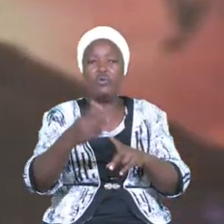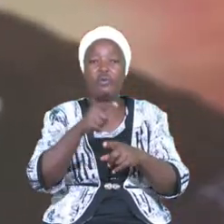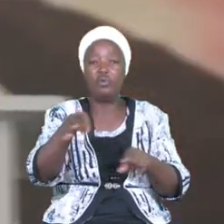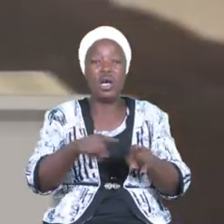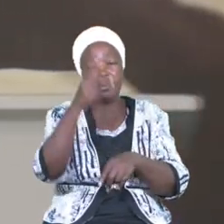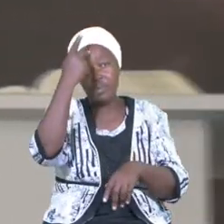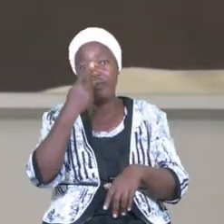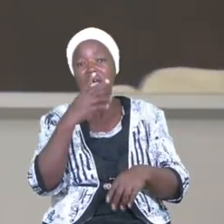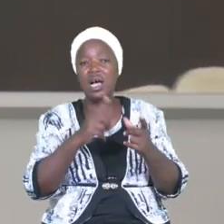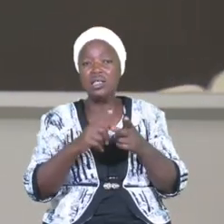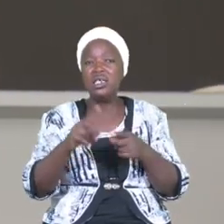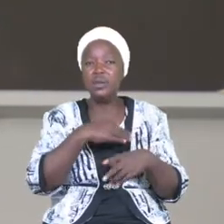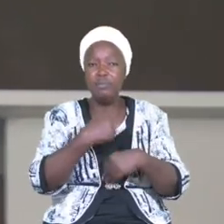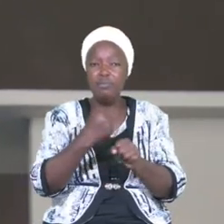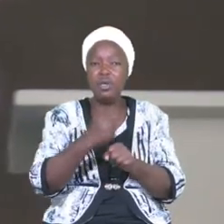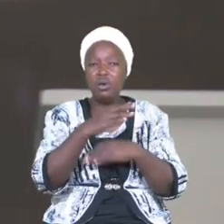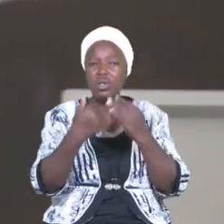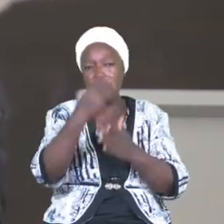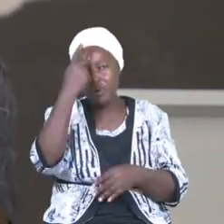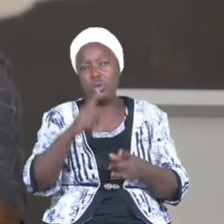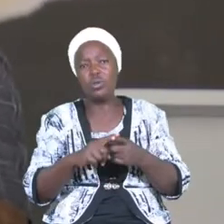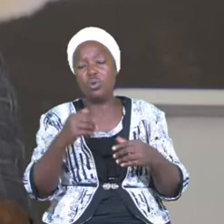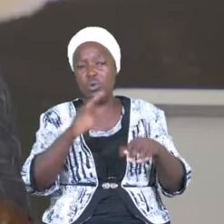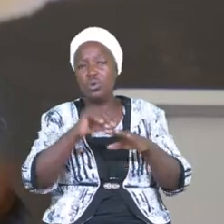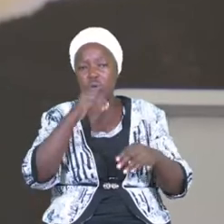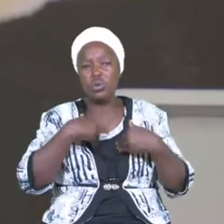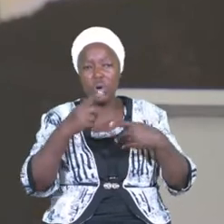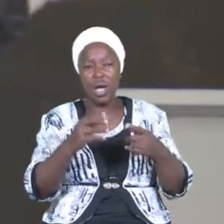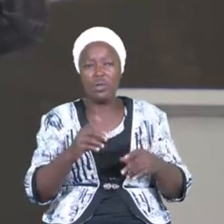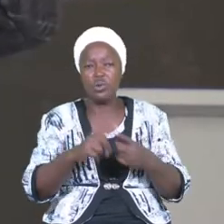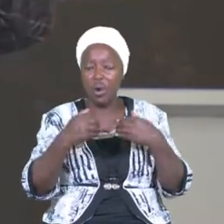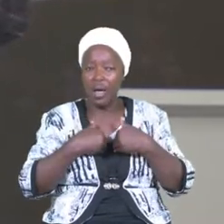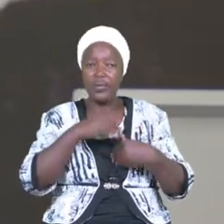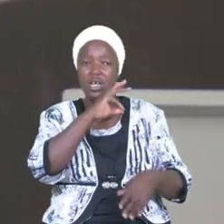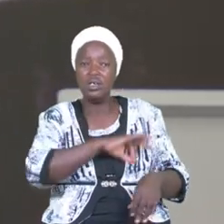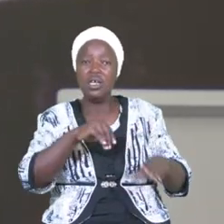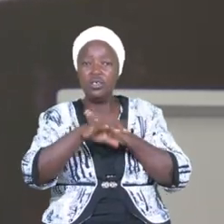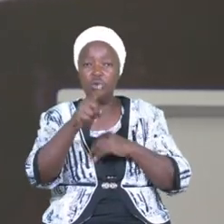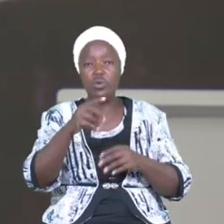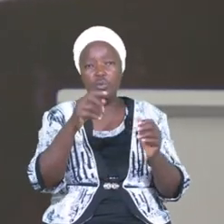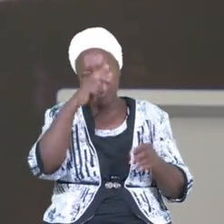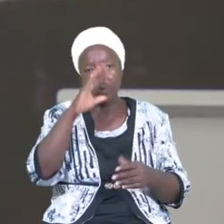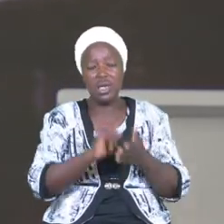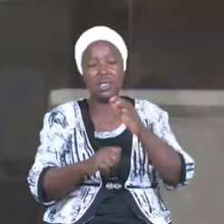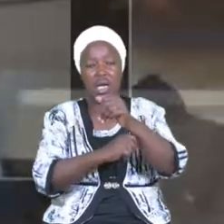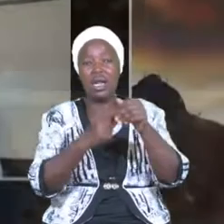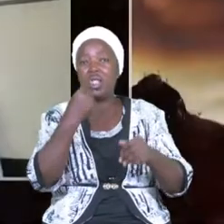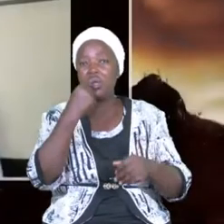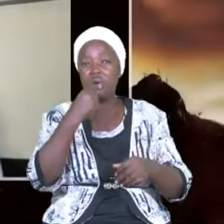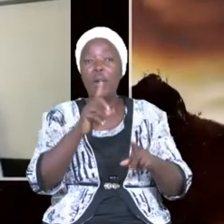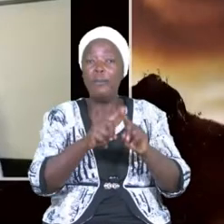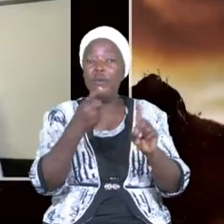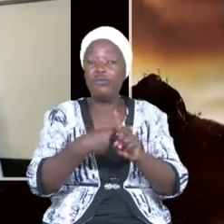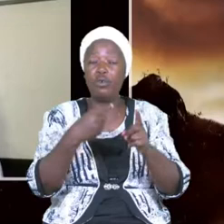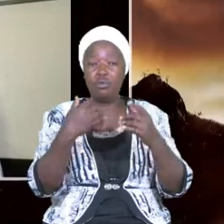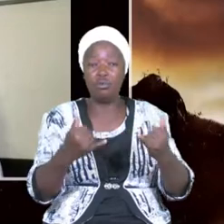get disinterested in you with the carnal tongue. But from today, the Lord